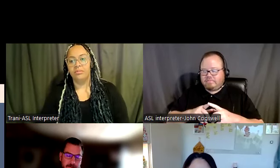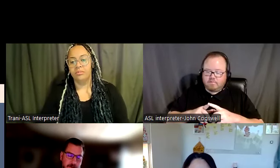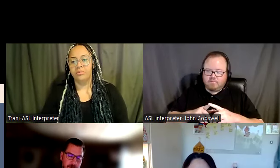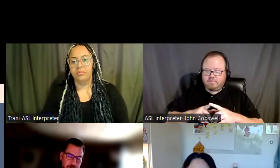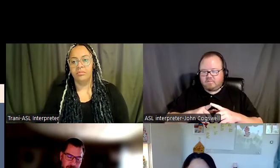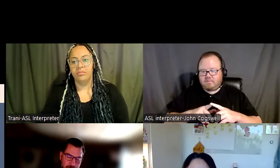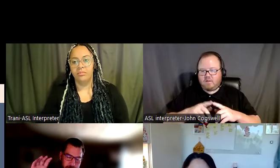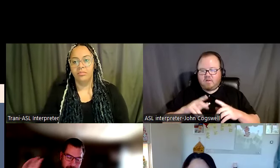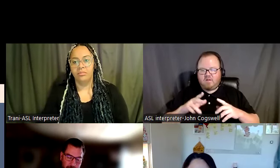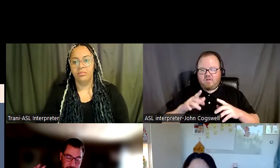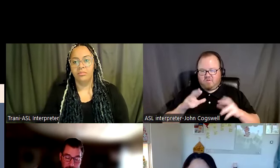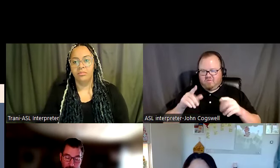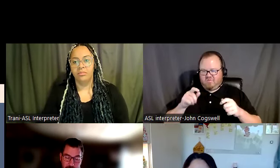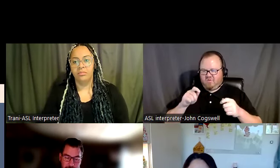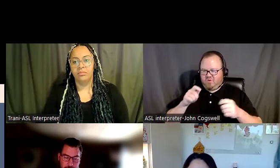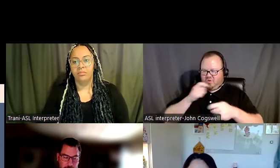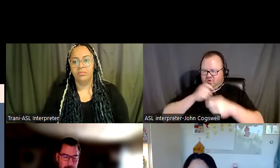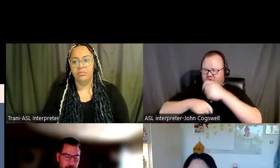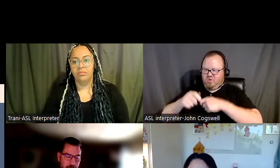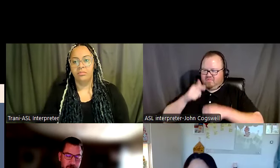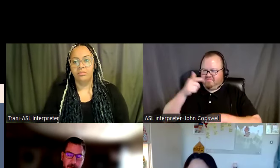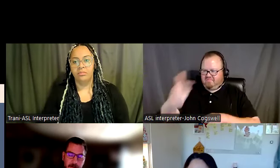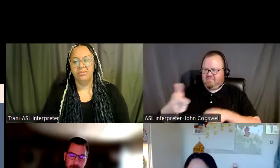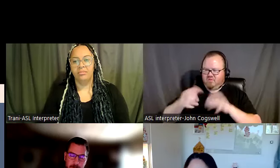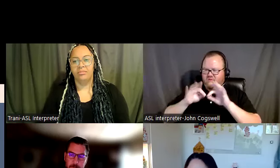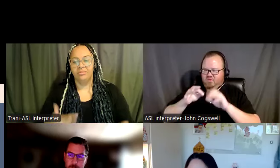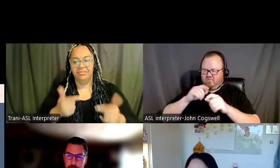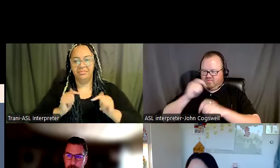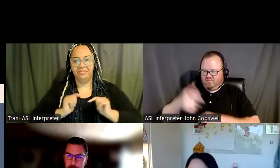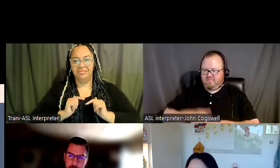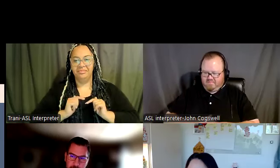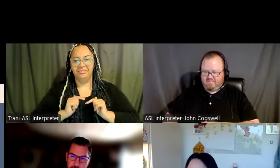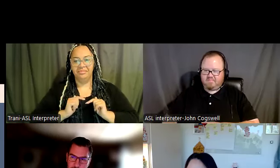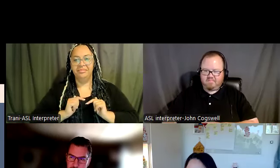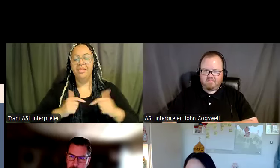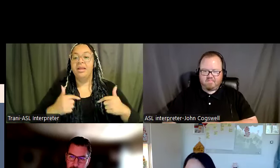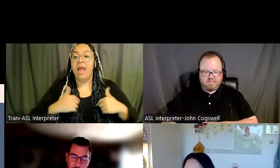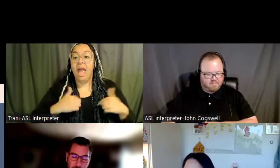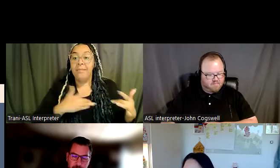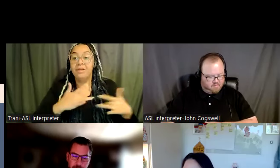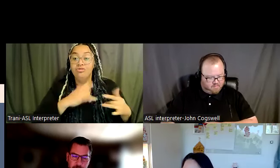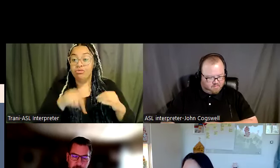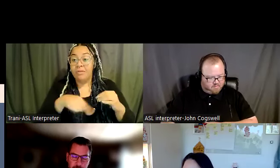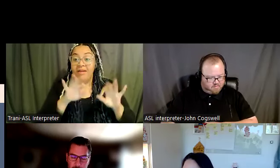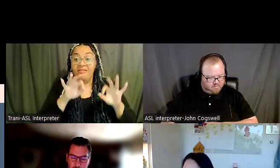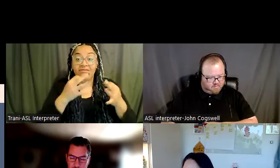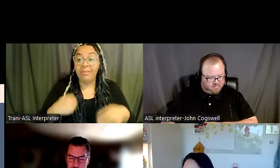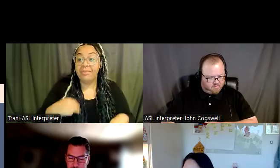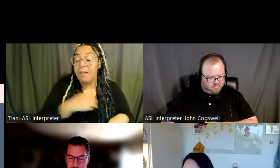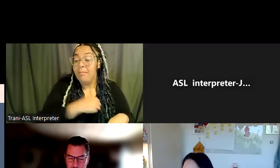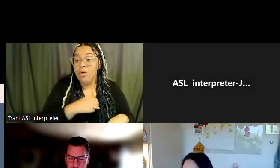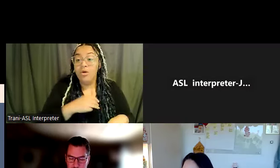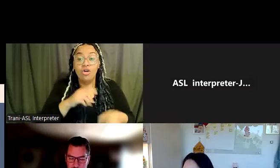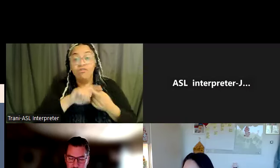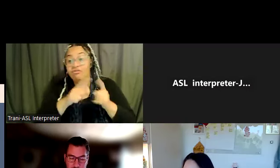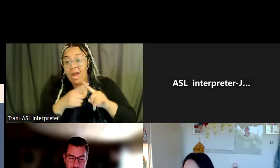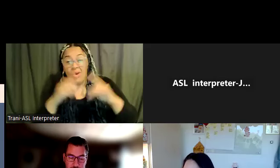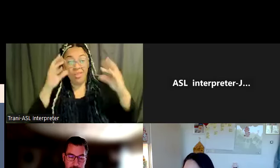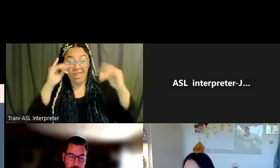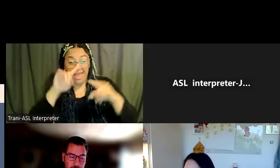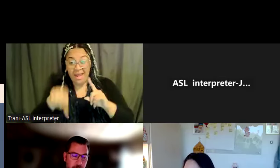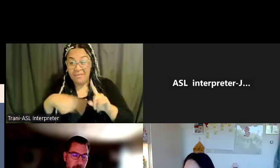okay, so the situation is I am concerned about a family member, or let's just say friend, who is thinking about suicide.